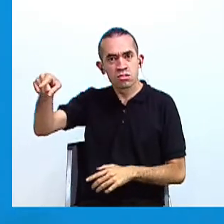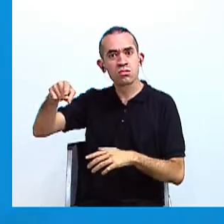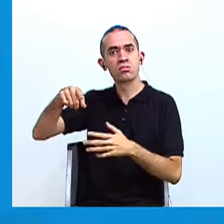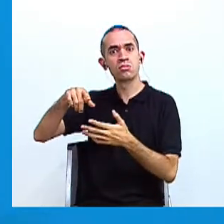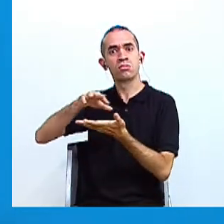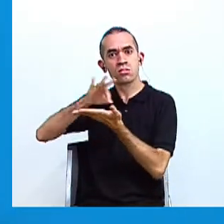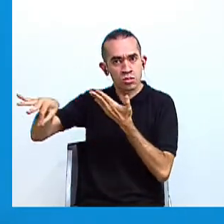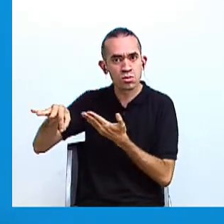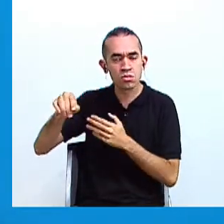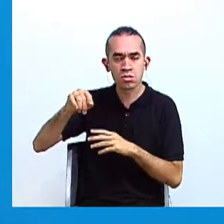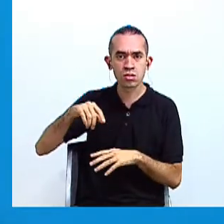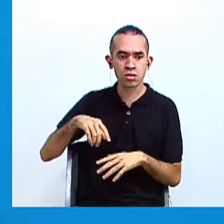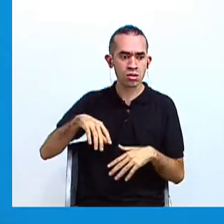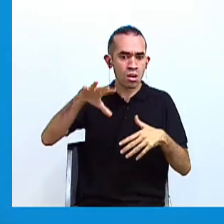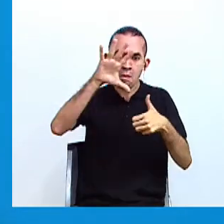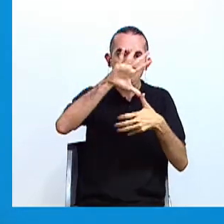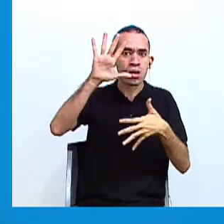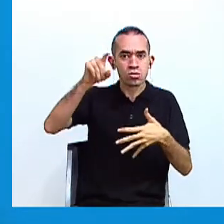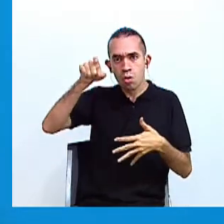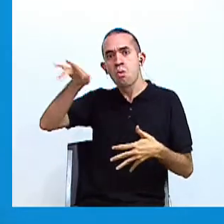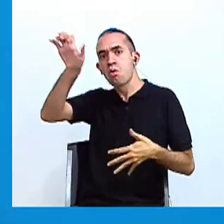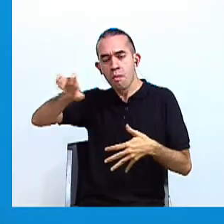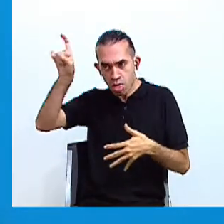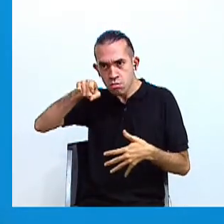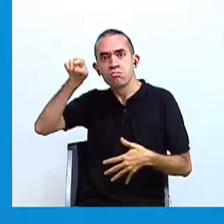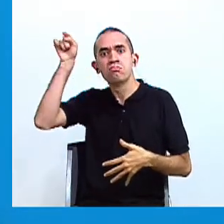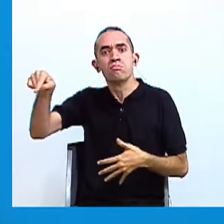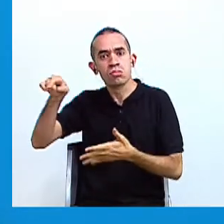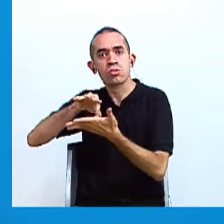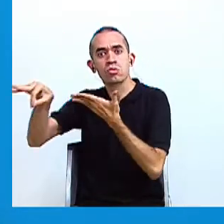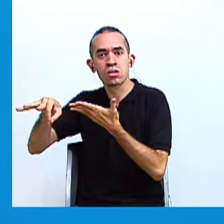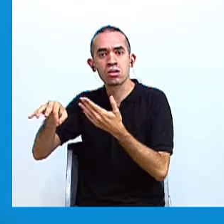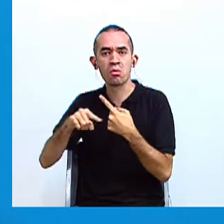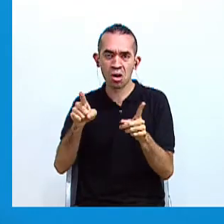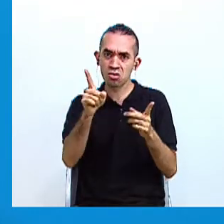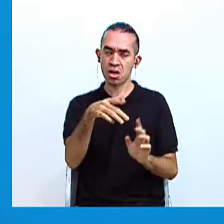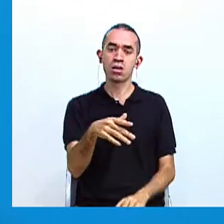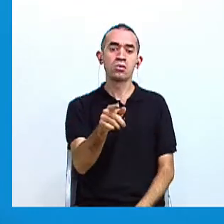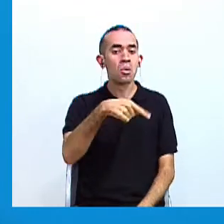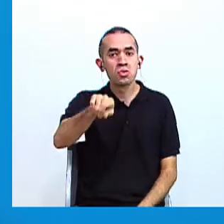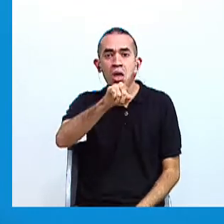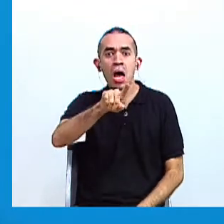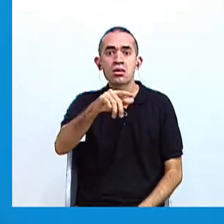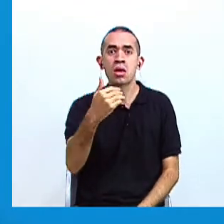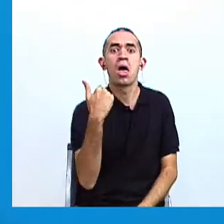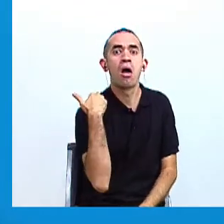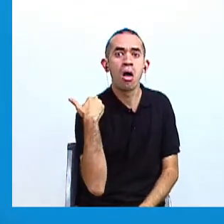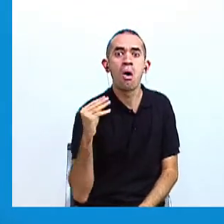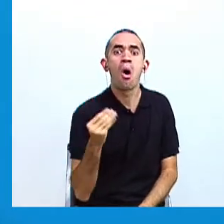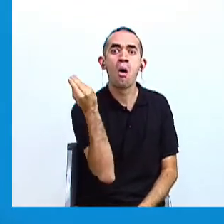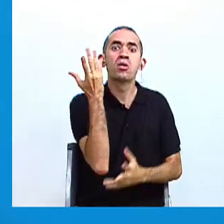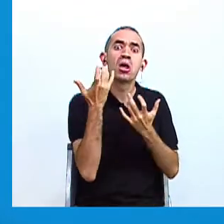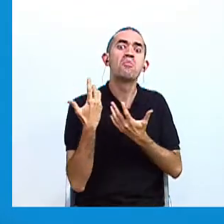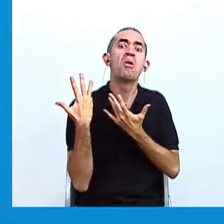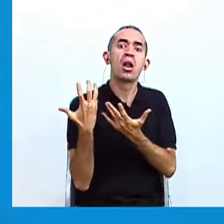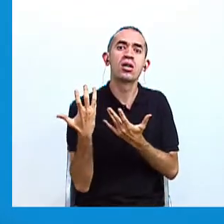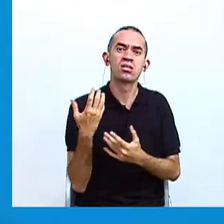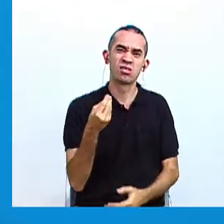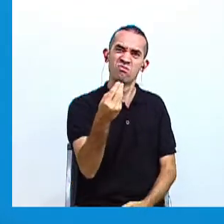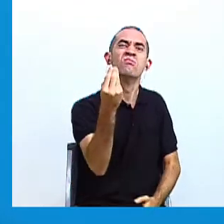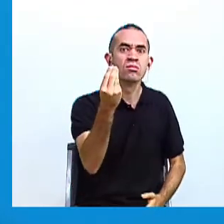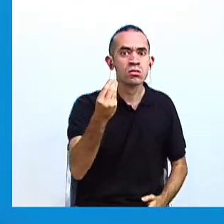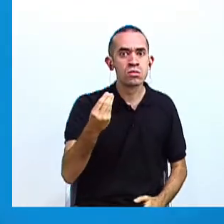of the ocean. Yet you all come to us young people for hope. How dare